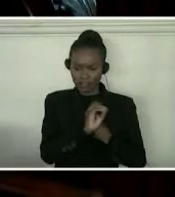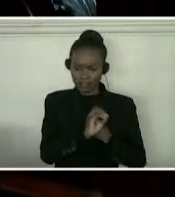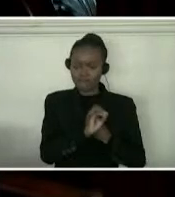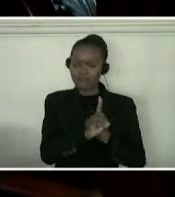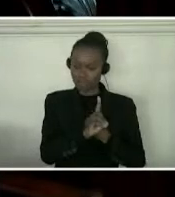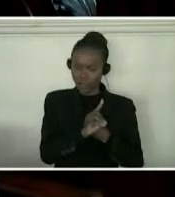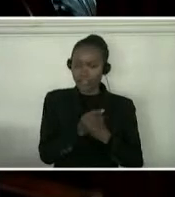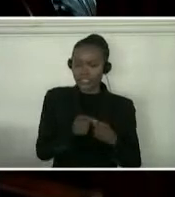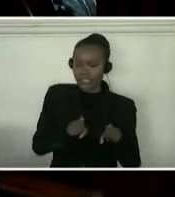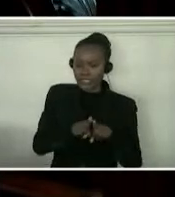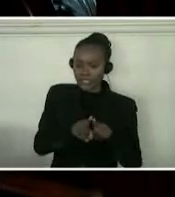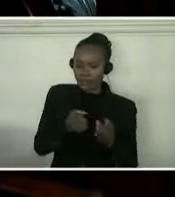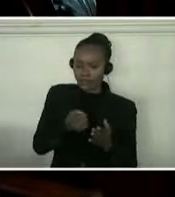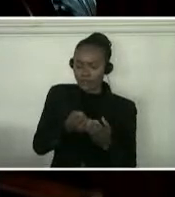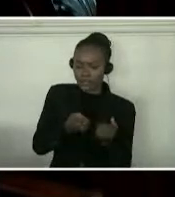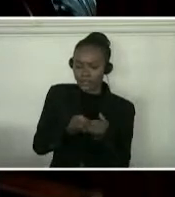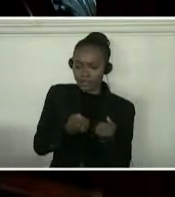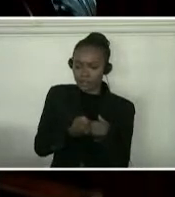legends